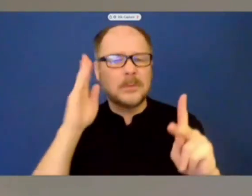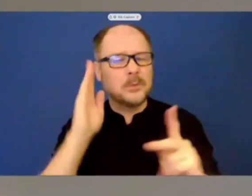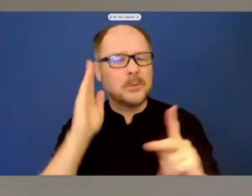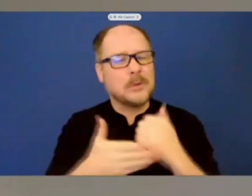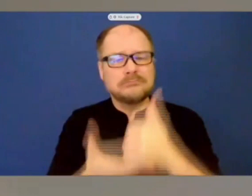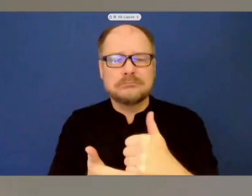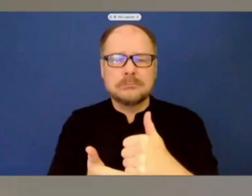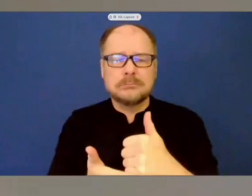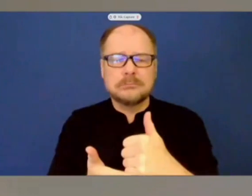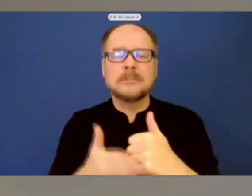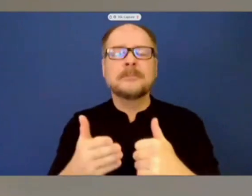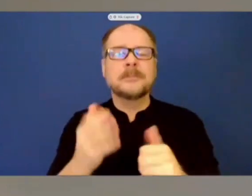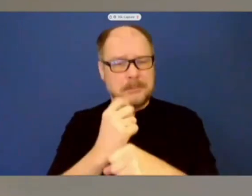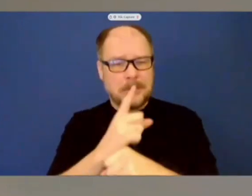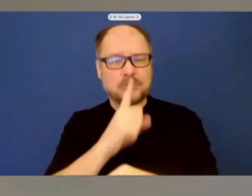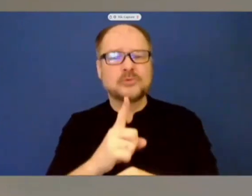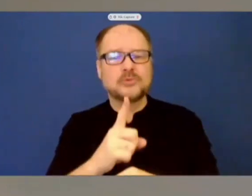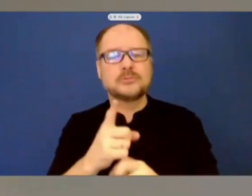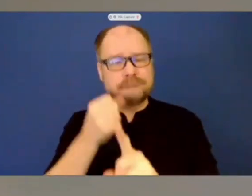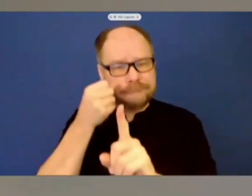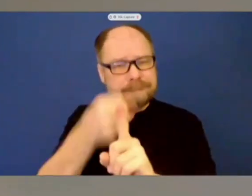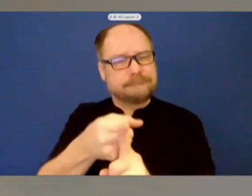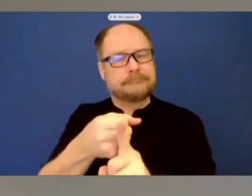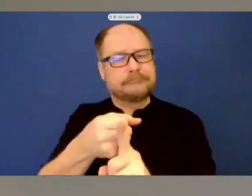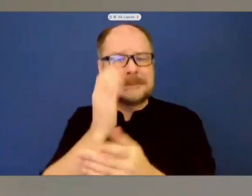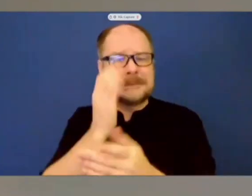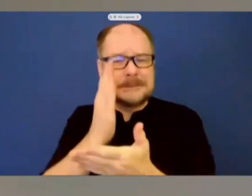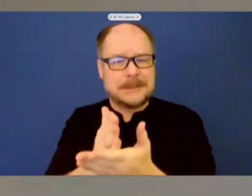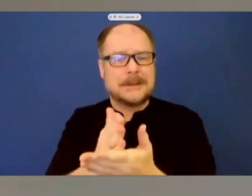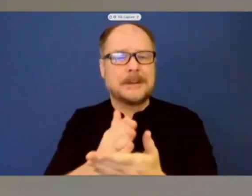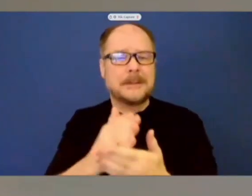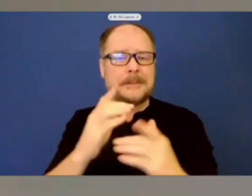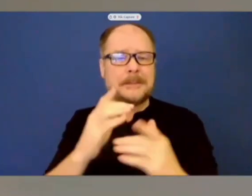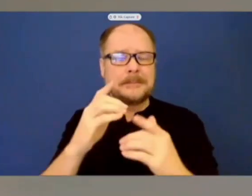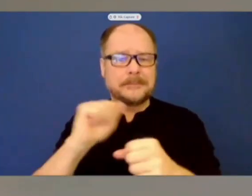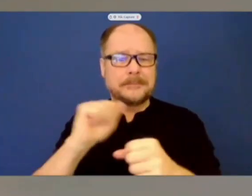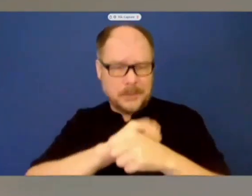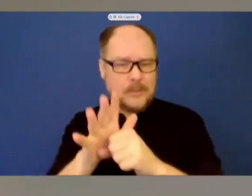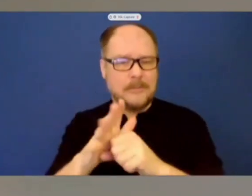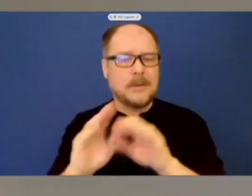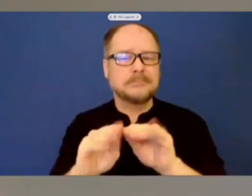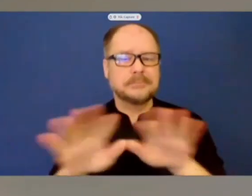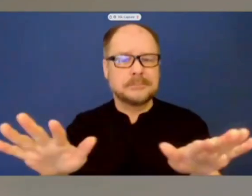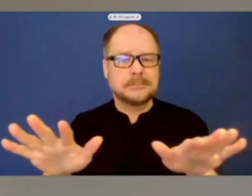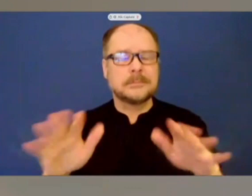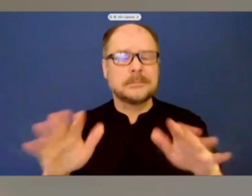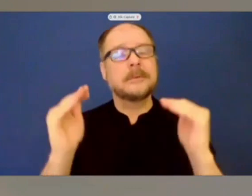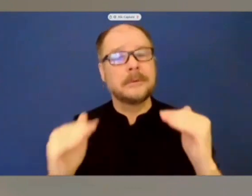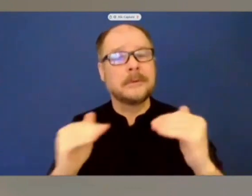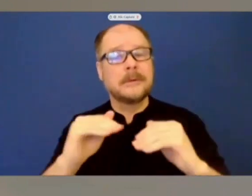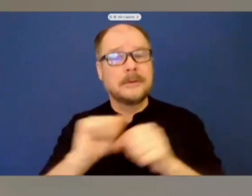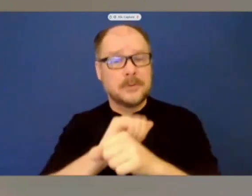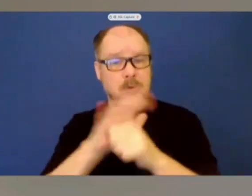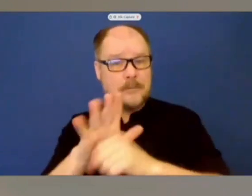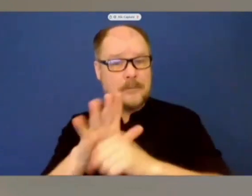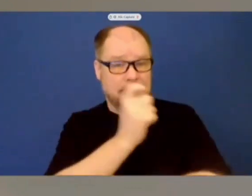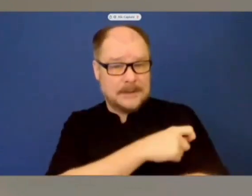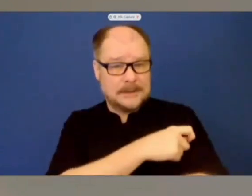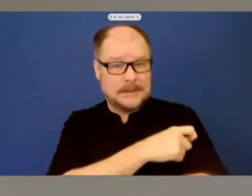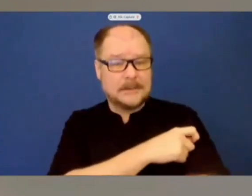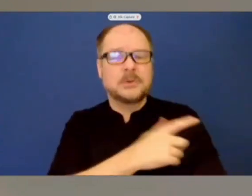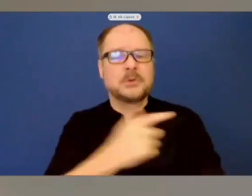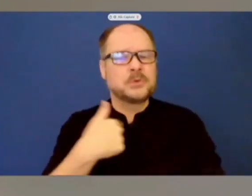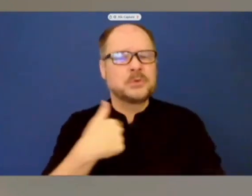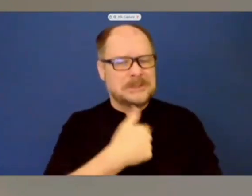our community right now. And the other thing to mention about vaccine is we are experiencing a delay in receipt